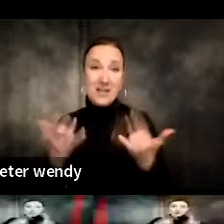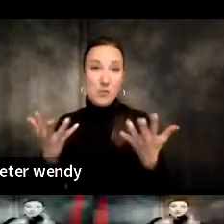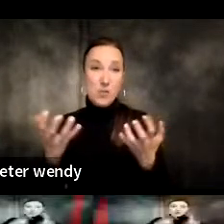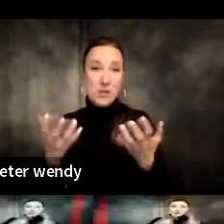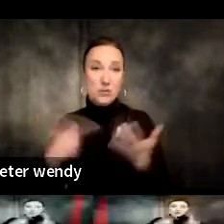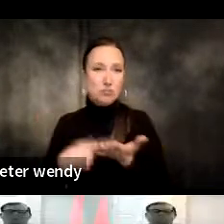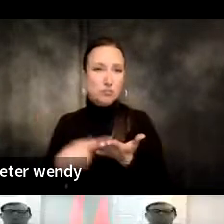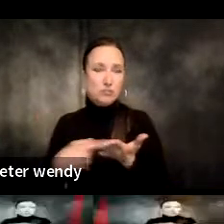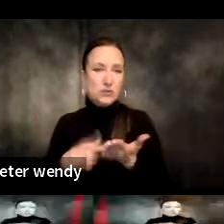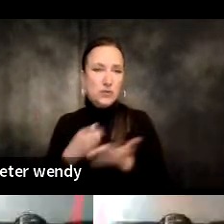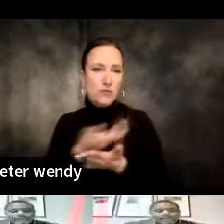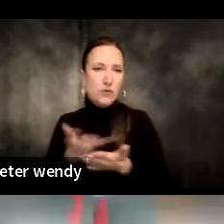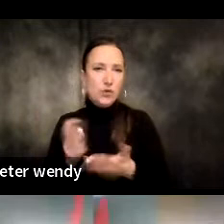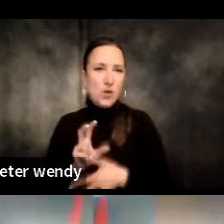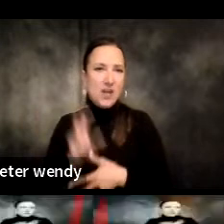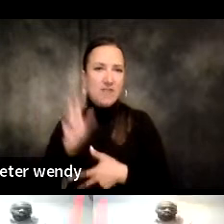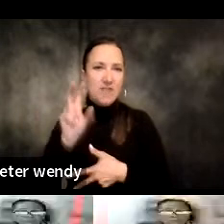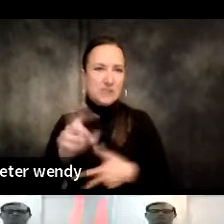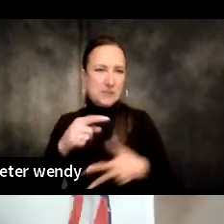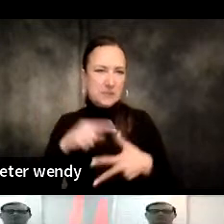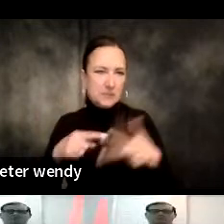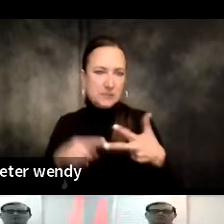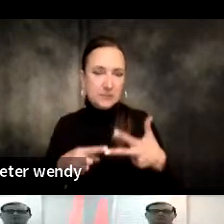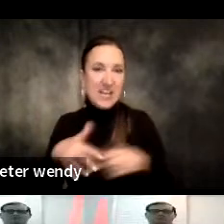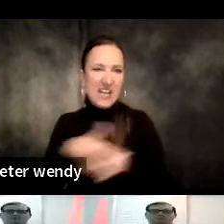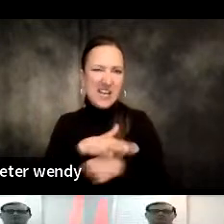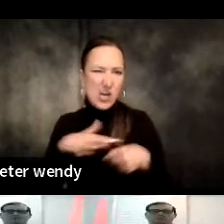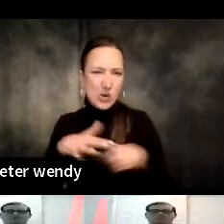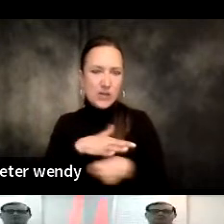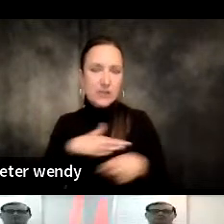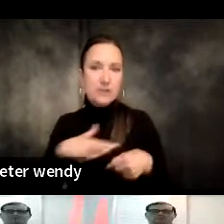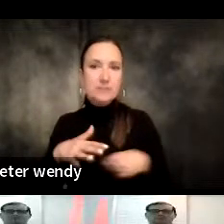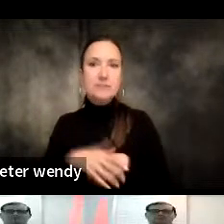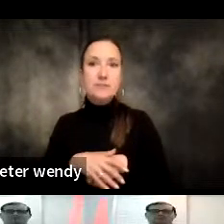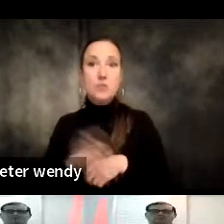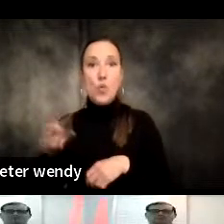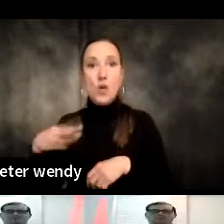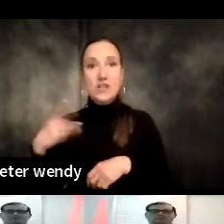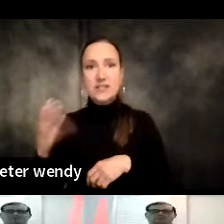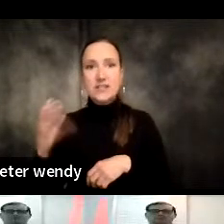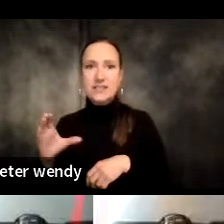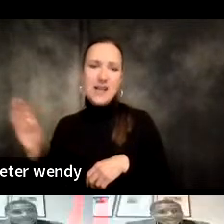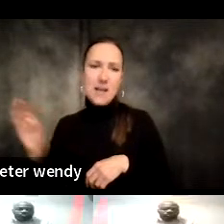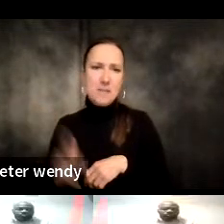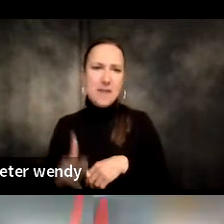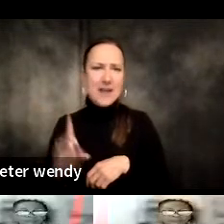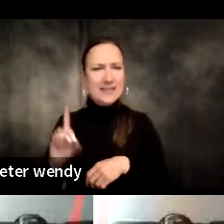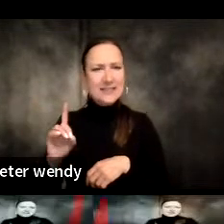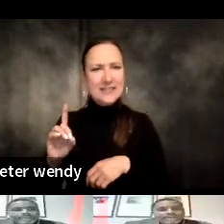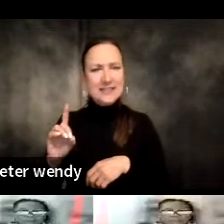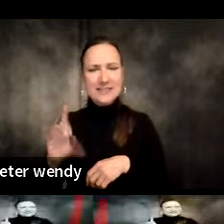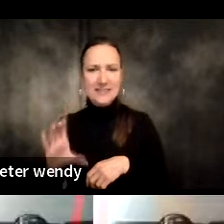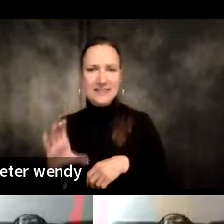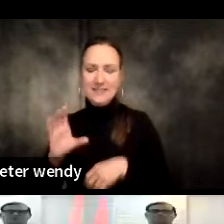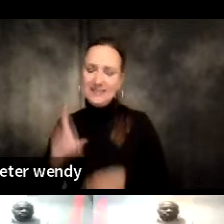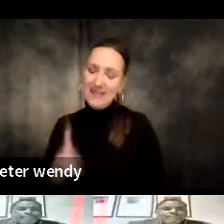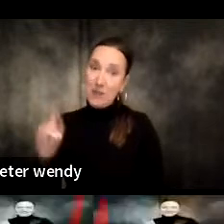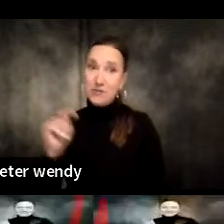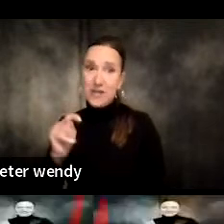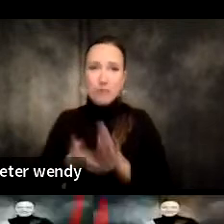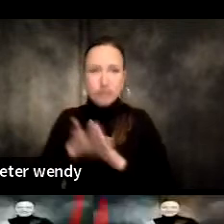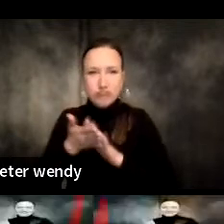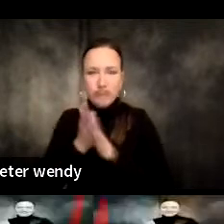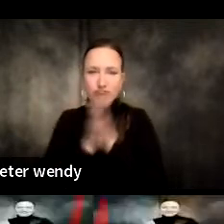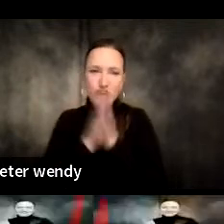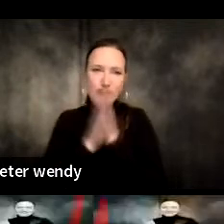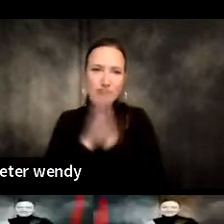few investments in some various areas. First, in DC's comeback, which is for downtown, because downtown continues to be the